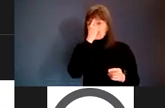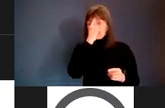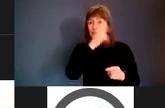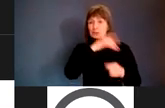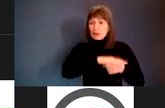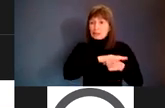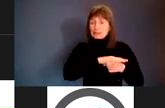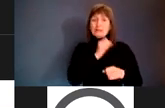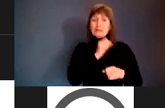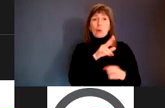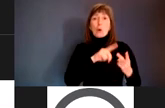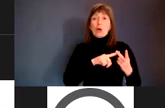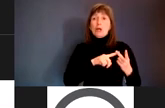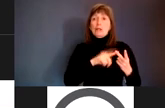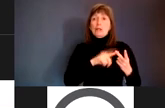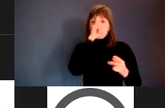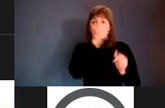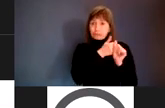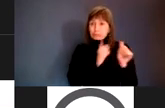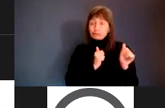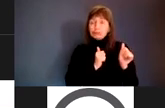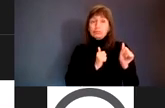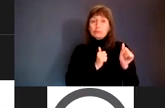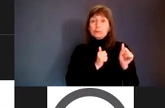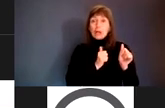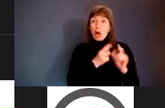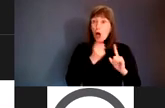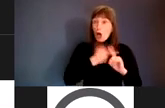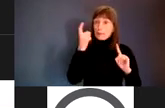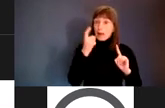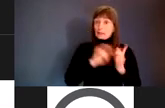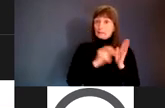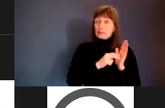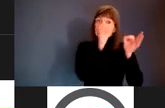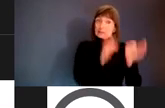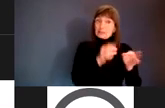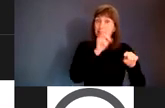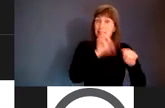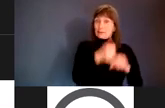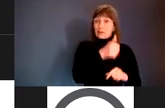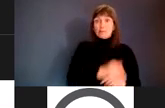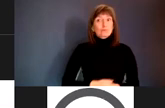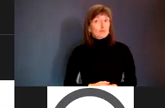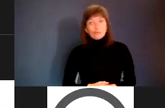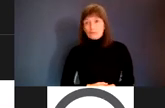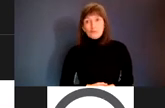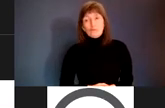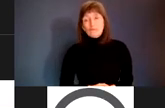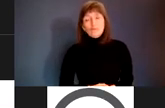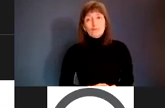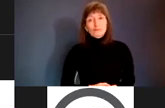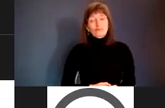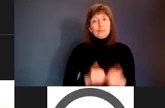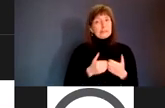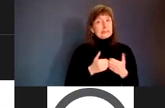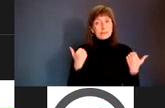risk. However, that diagnosis does not imply this or mean it can be assumed. And much